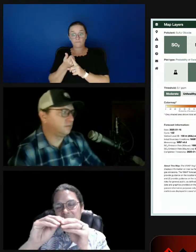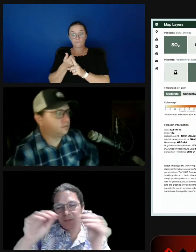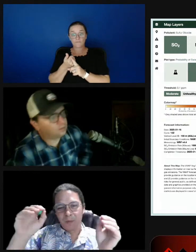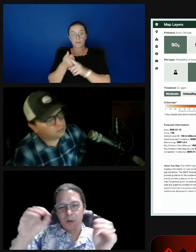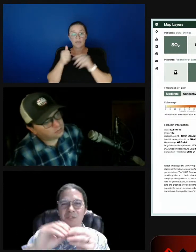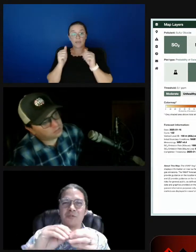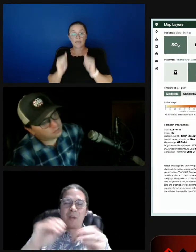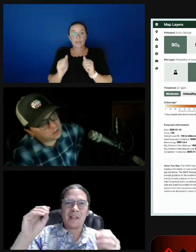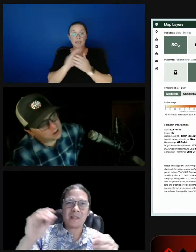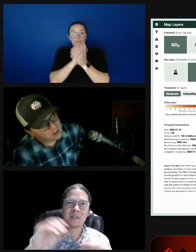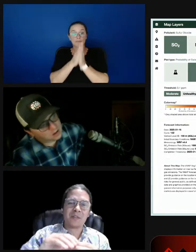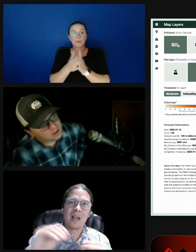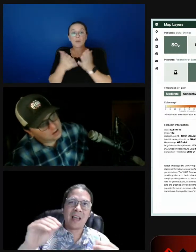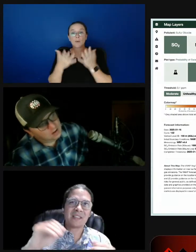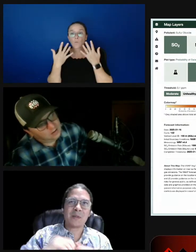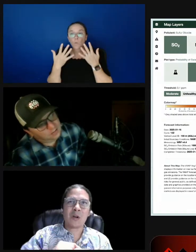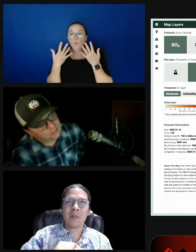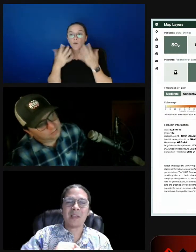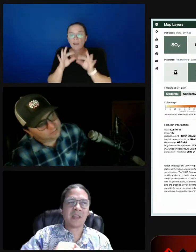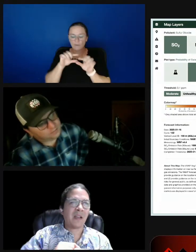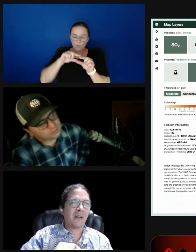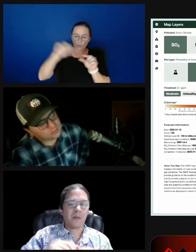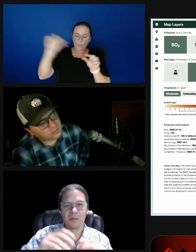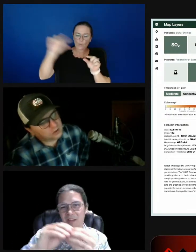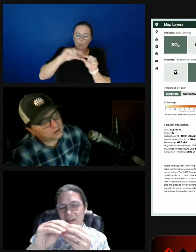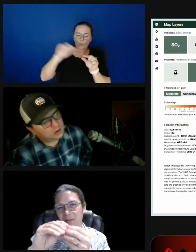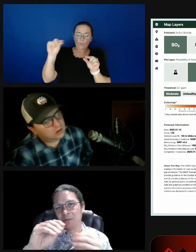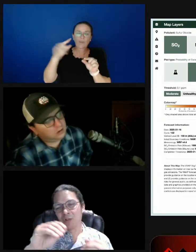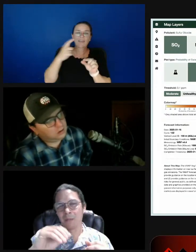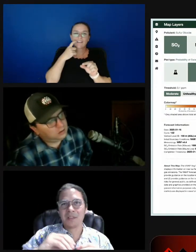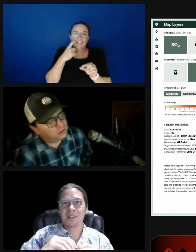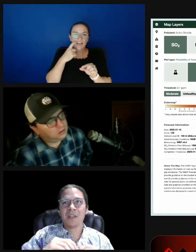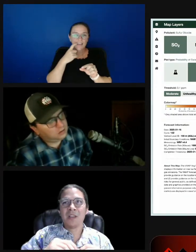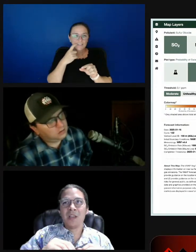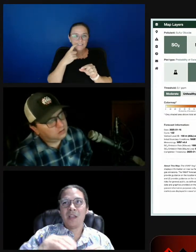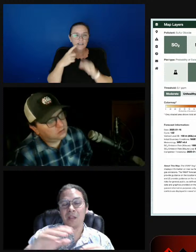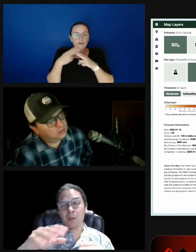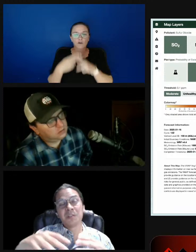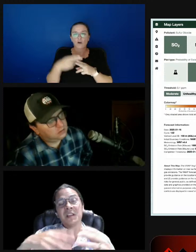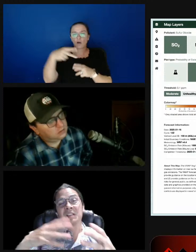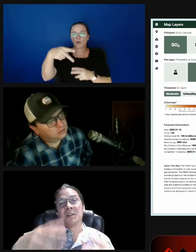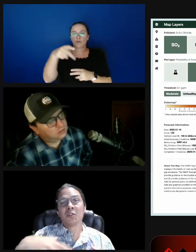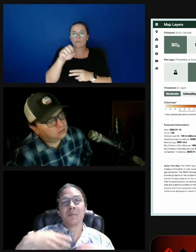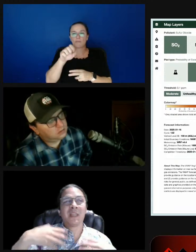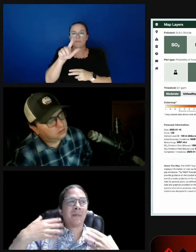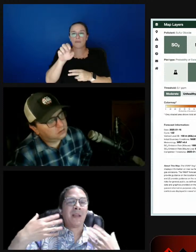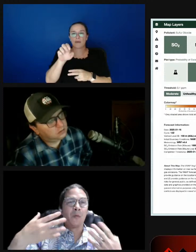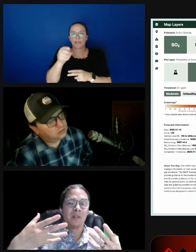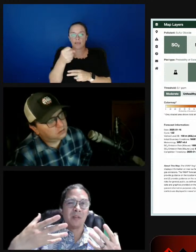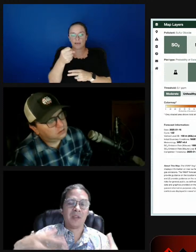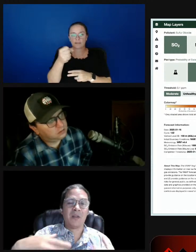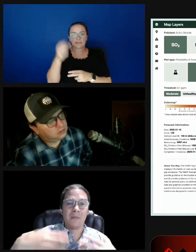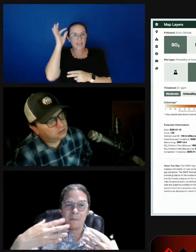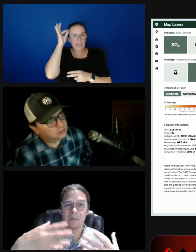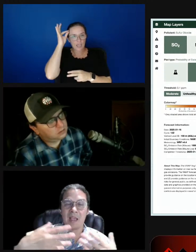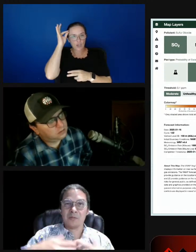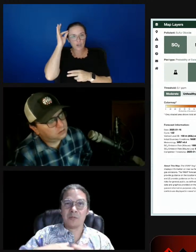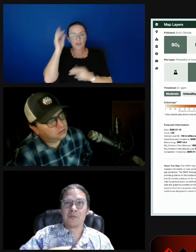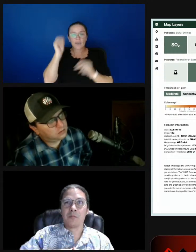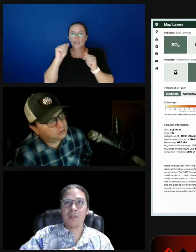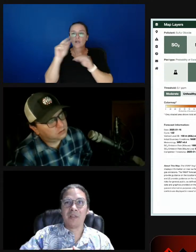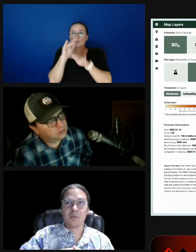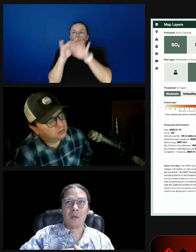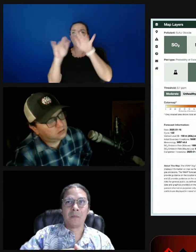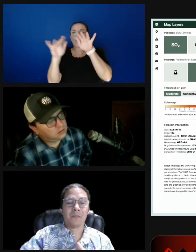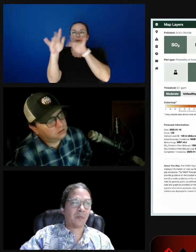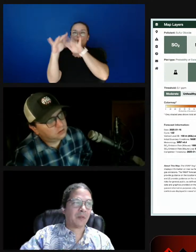cool in small strands of glass we call Pele's hair, or tiny little droplets. And those things can also be carried by the wind and become hazards